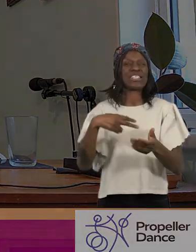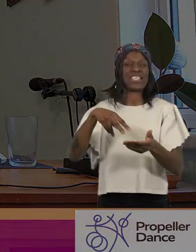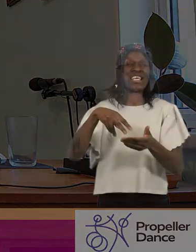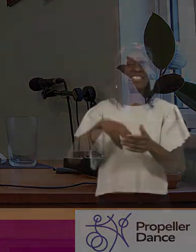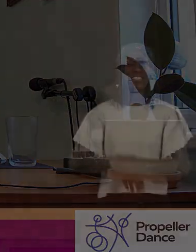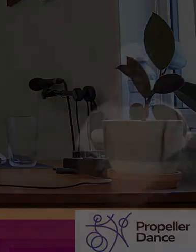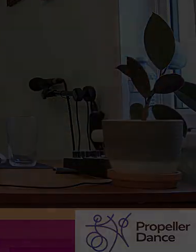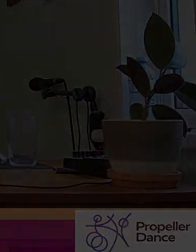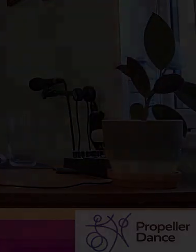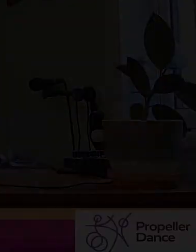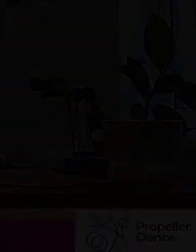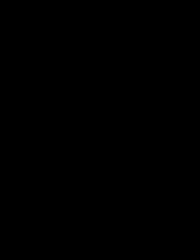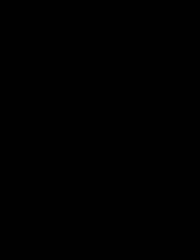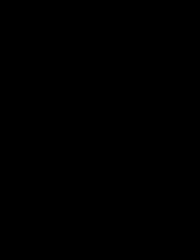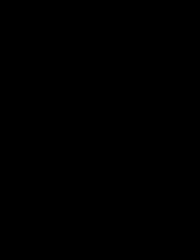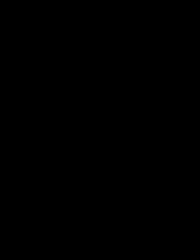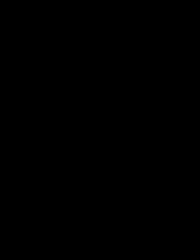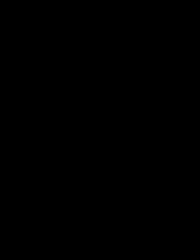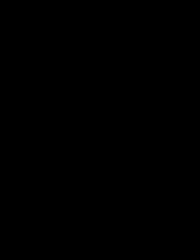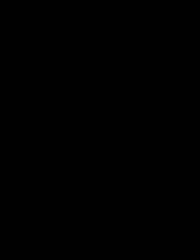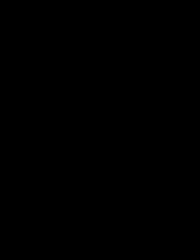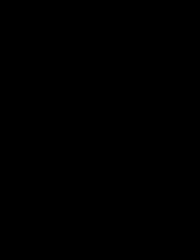keep dancing.